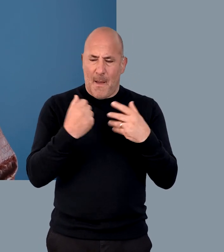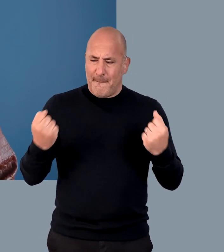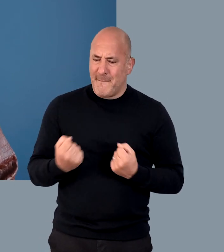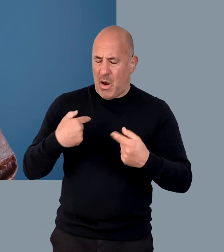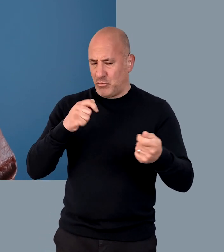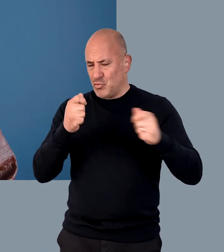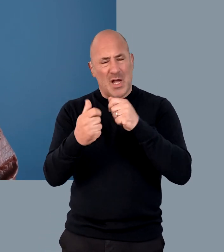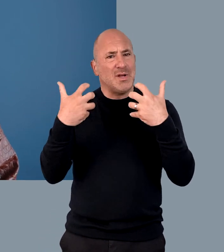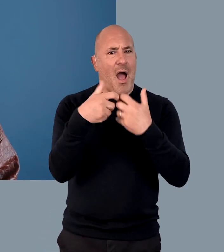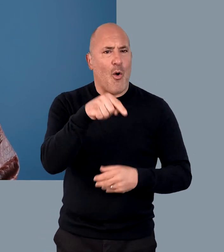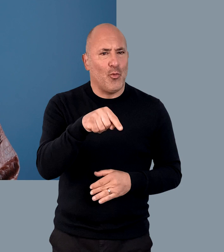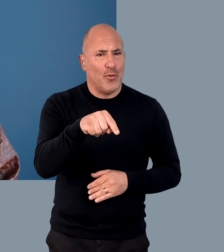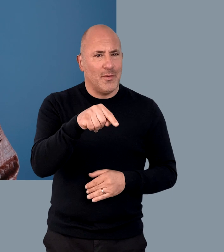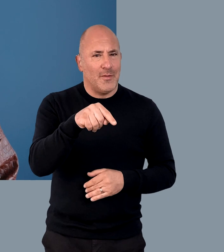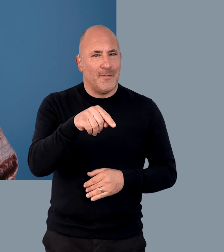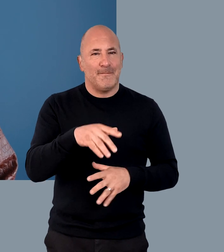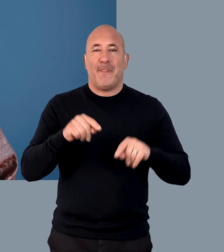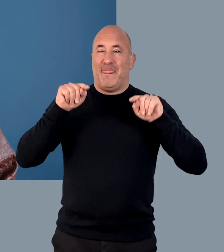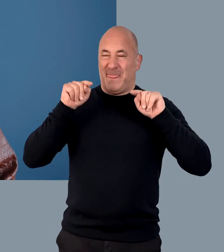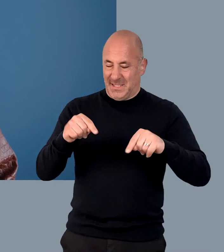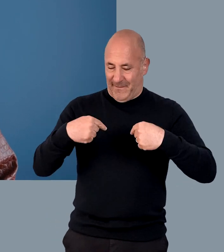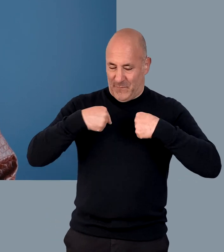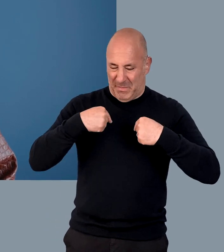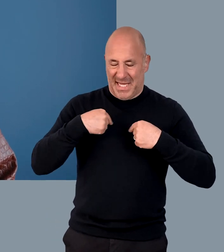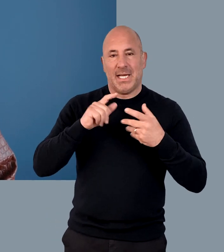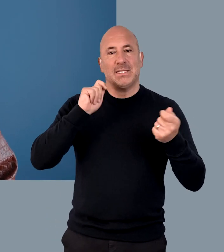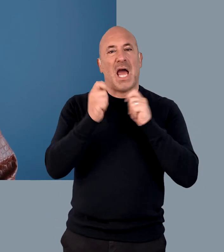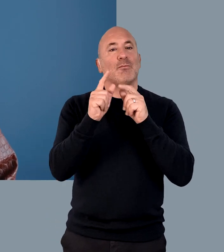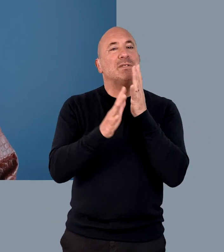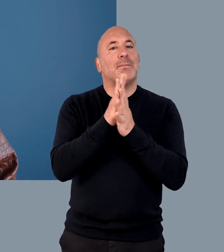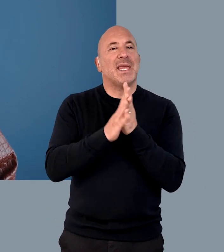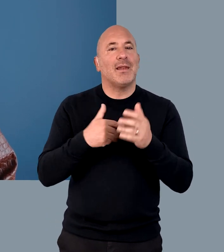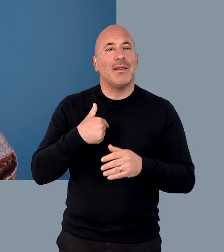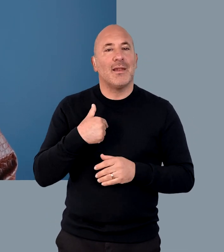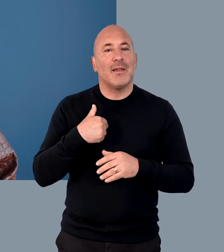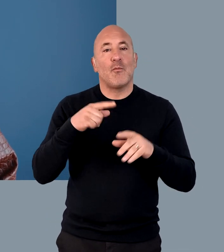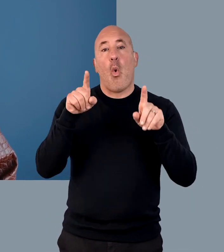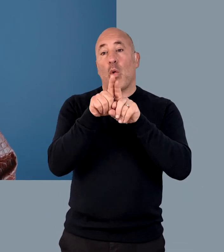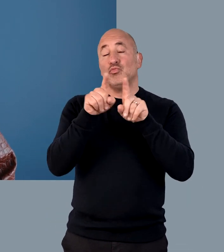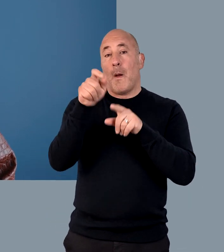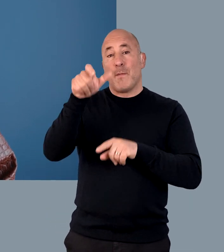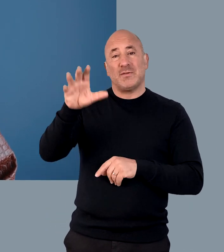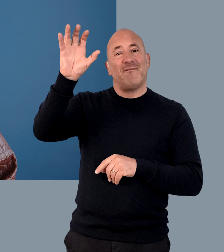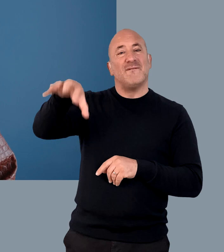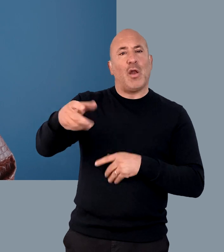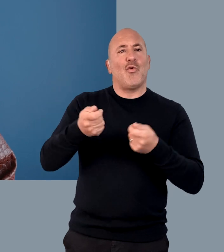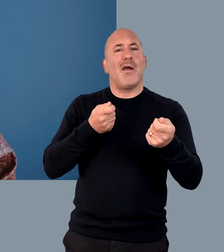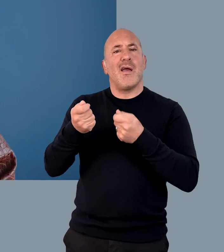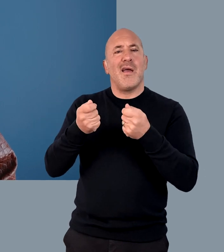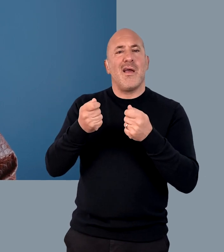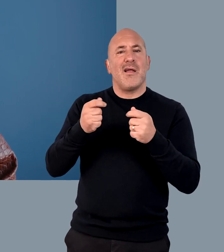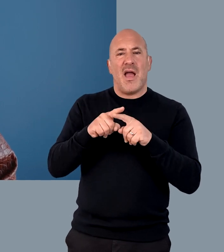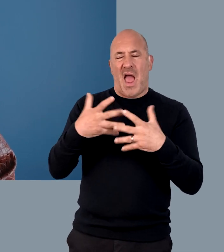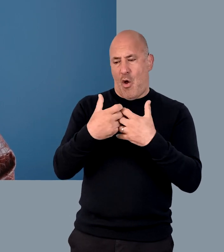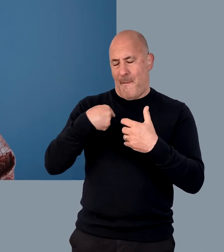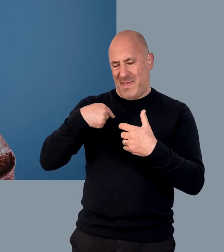do we find our power in that? So that's what I think dynamism should mean to myself as an artist, but also